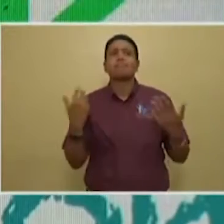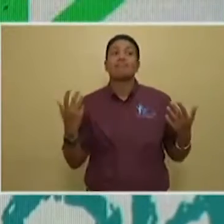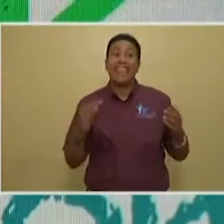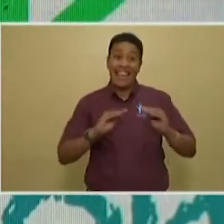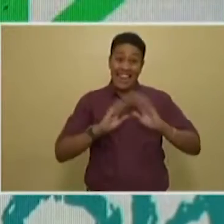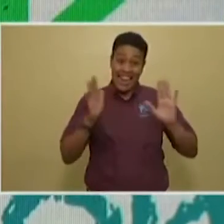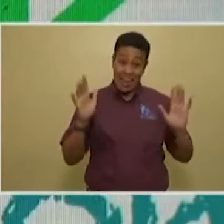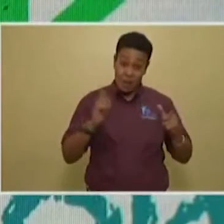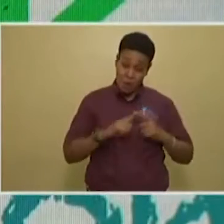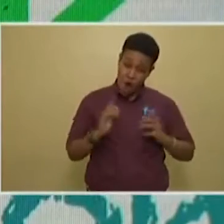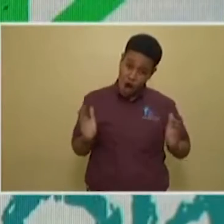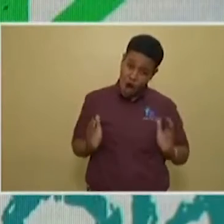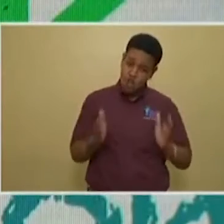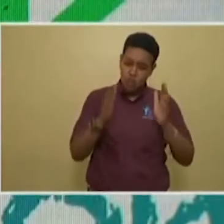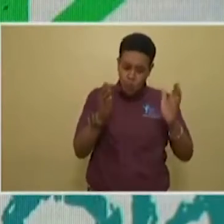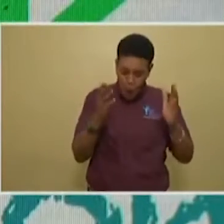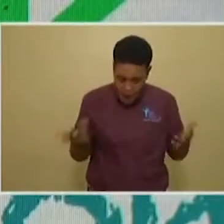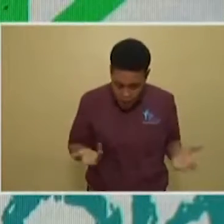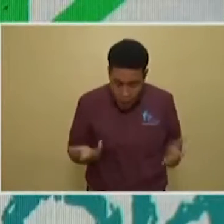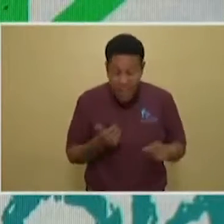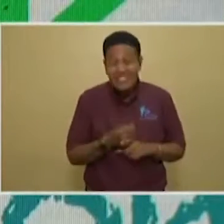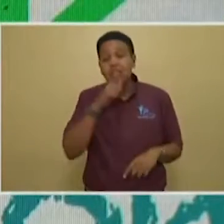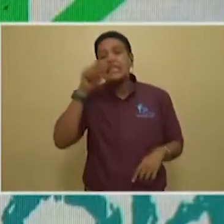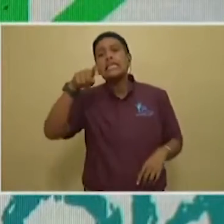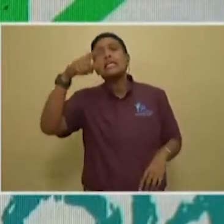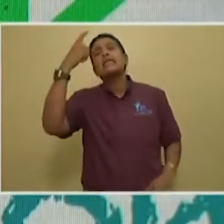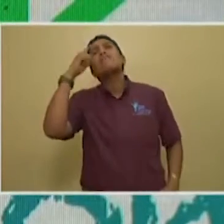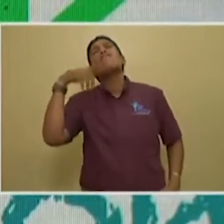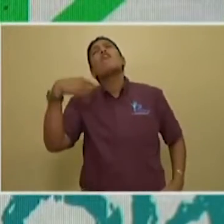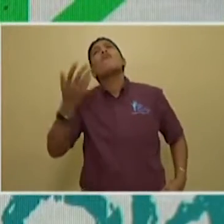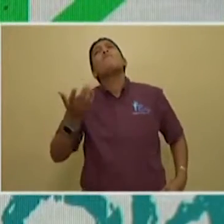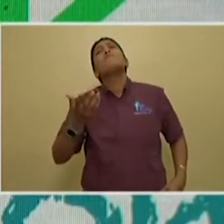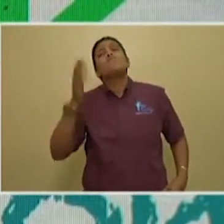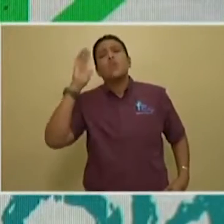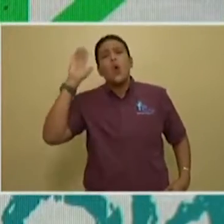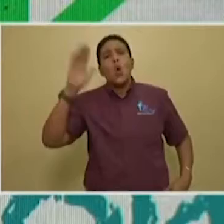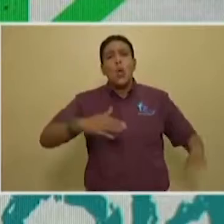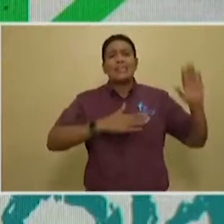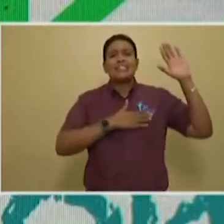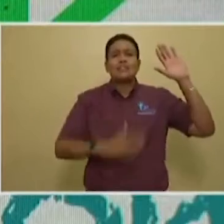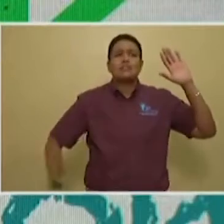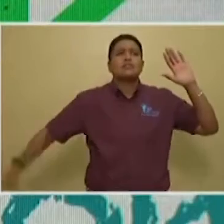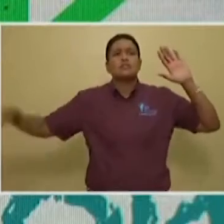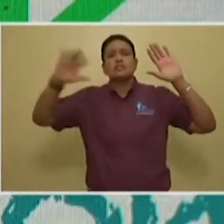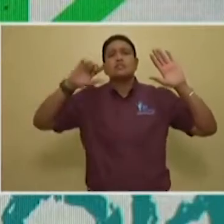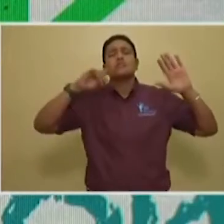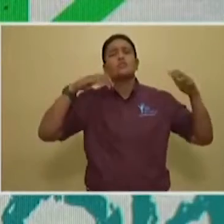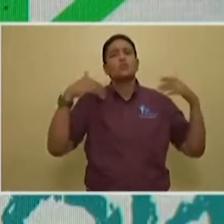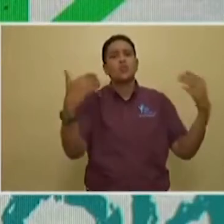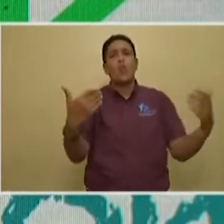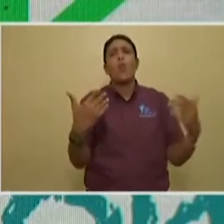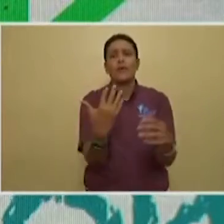in encouraging terms the need for all citizens to get